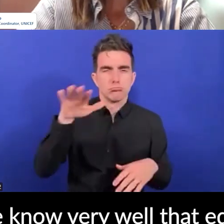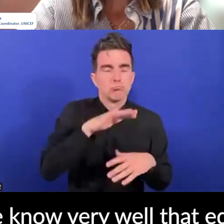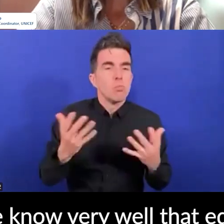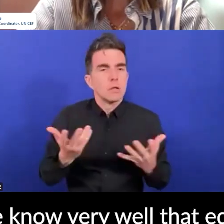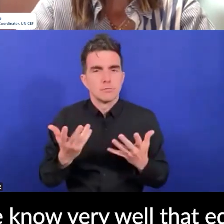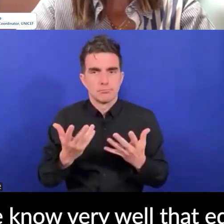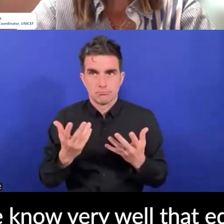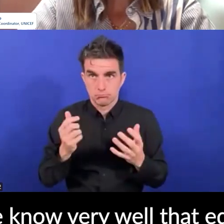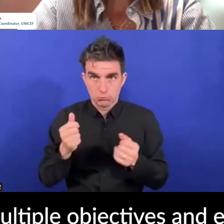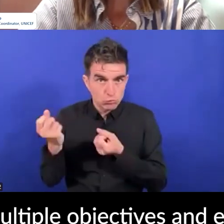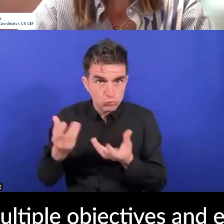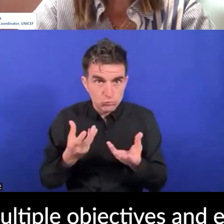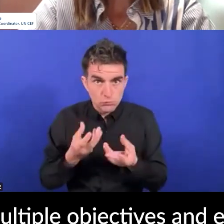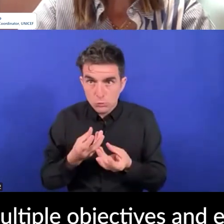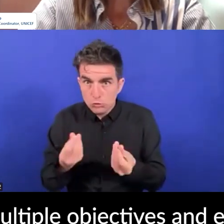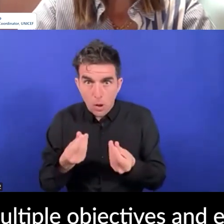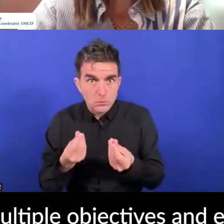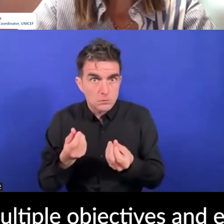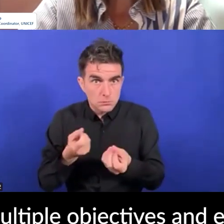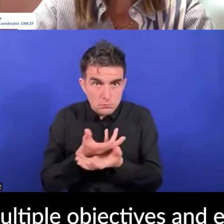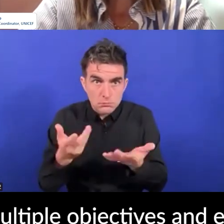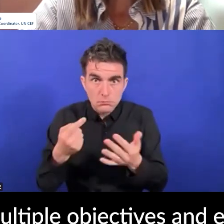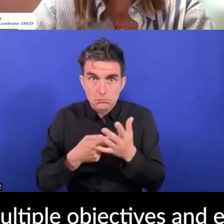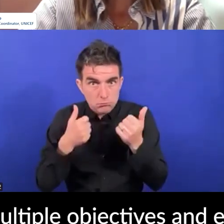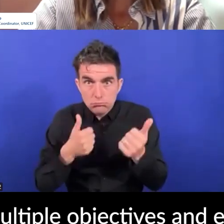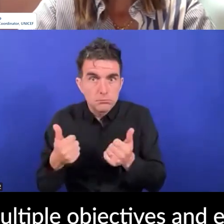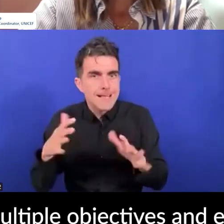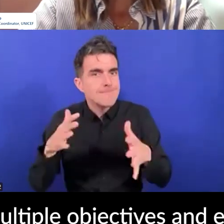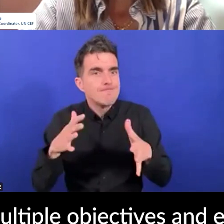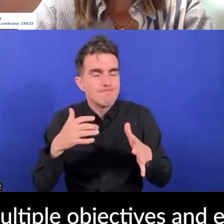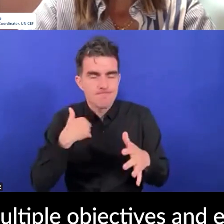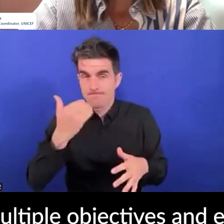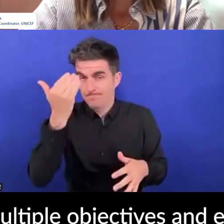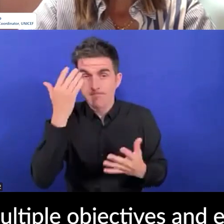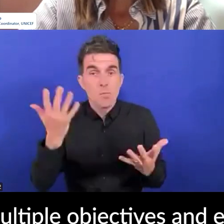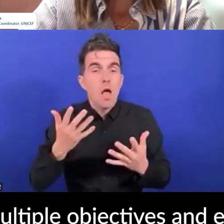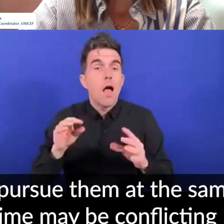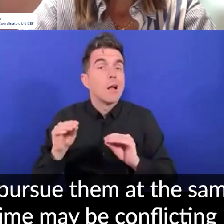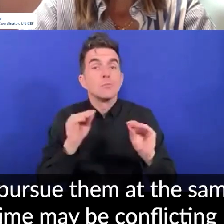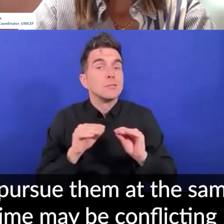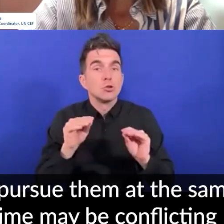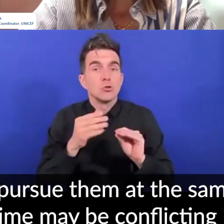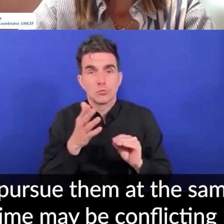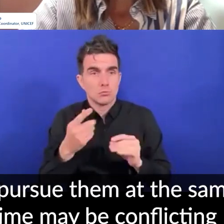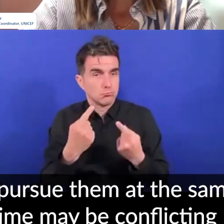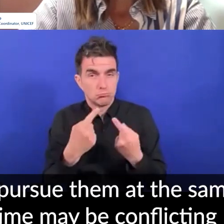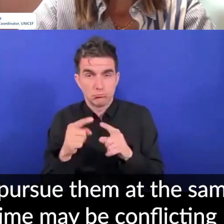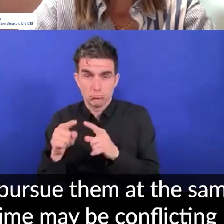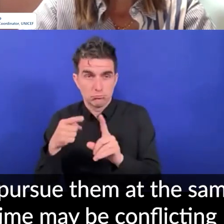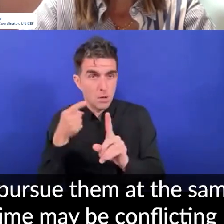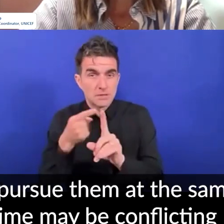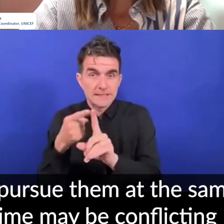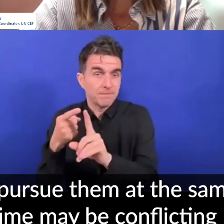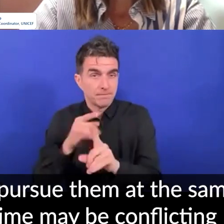very well that education serve multiple objectives, and efforts to pursue them at the